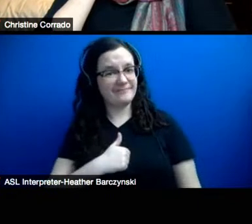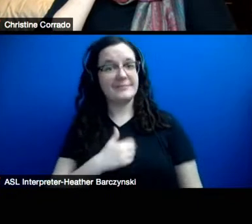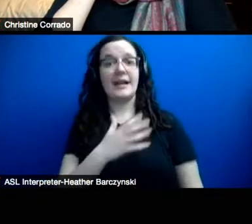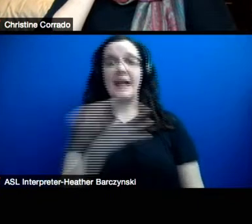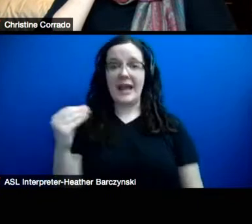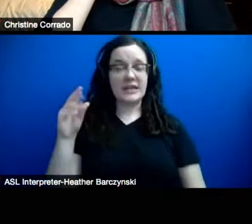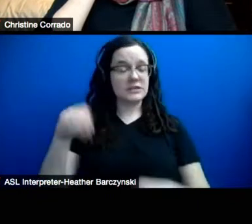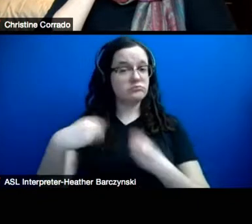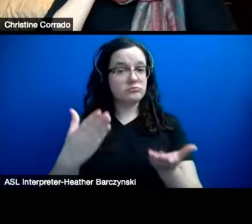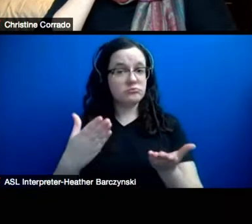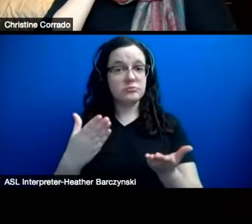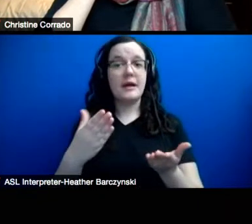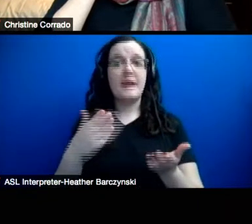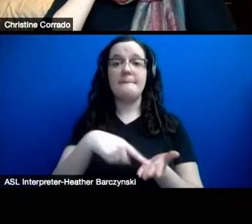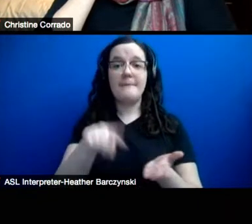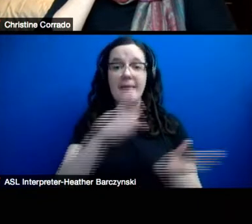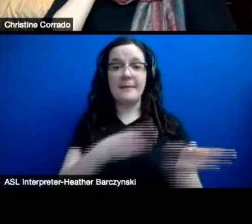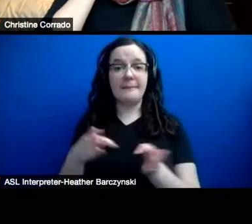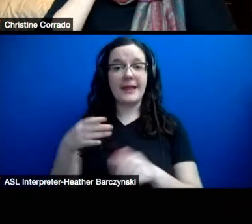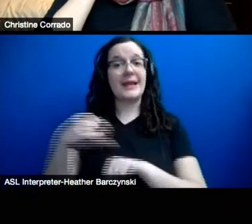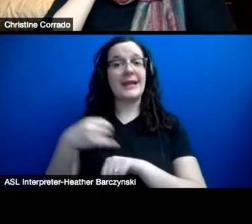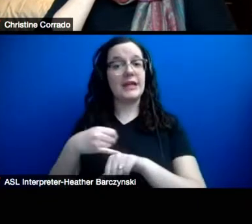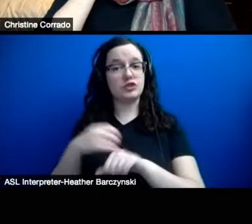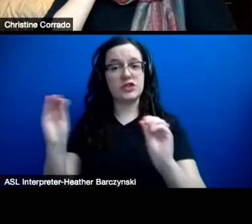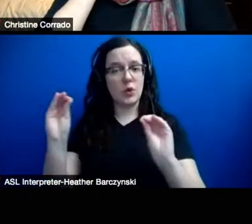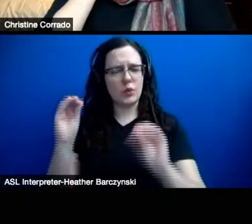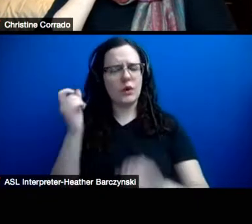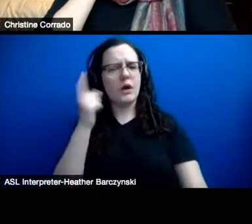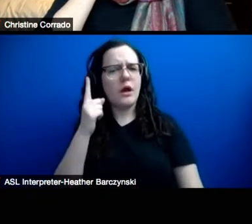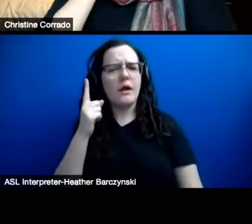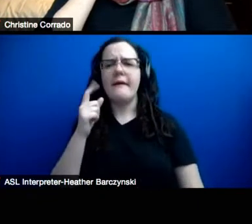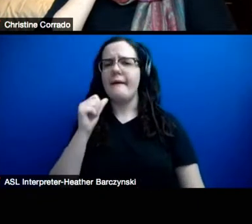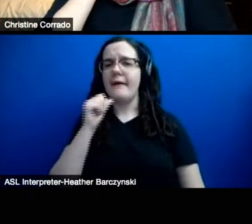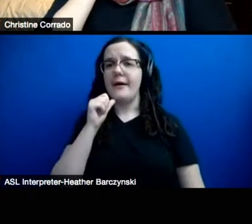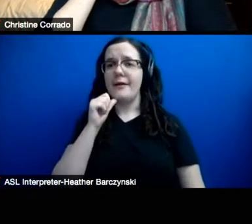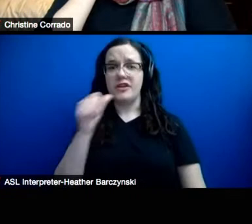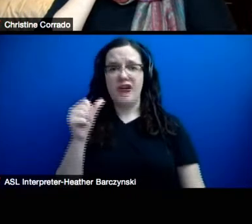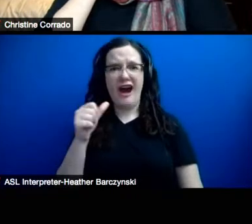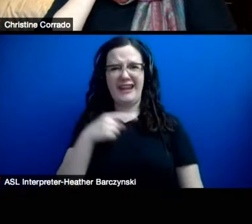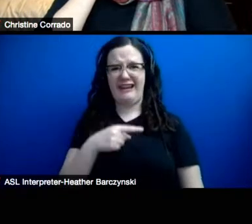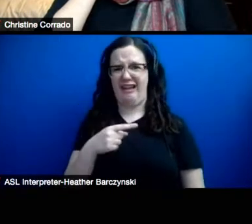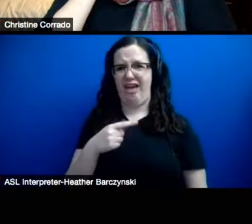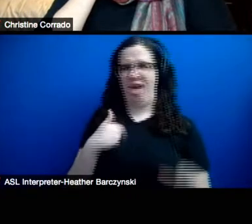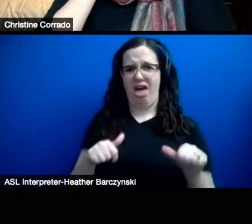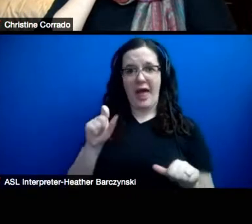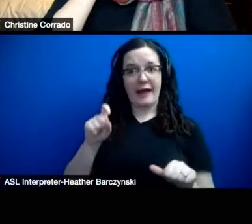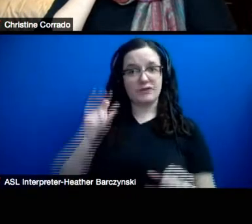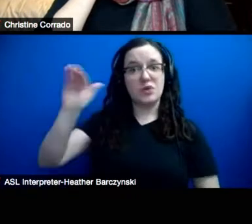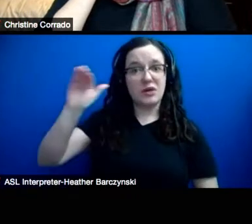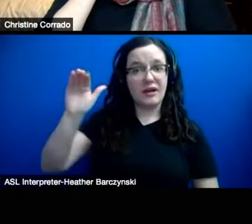for, not one that suggests that they're in arrears and that if they don't accept it